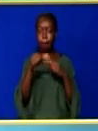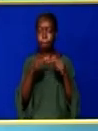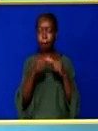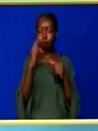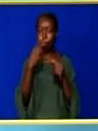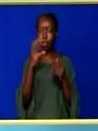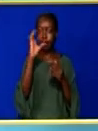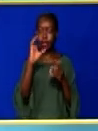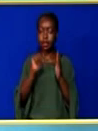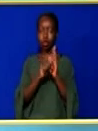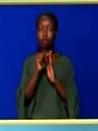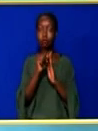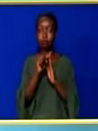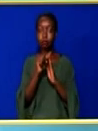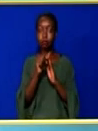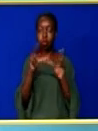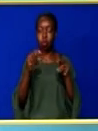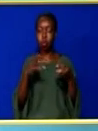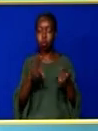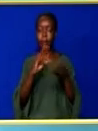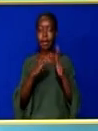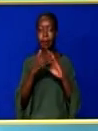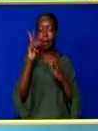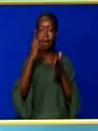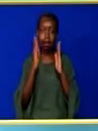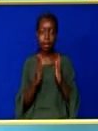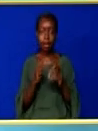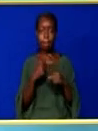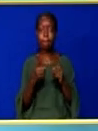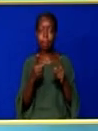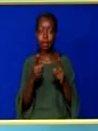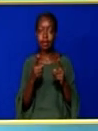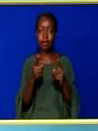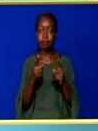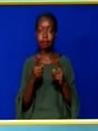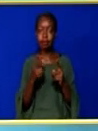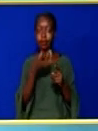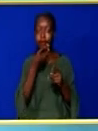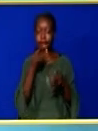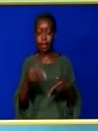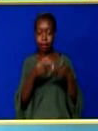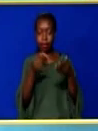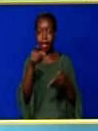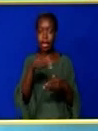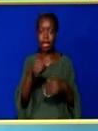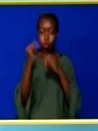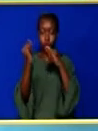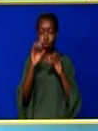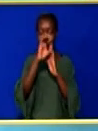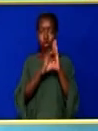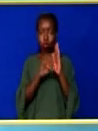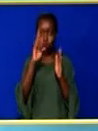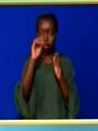citizenship. It is not a way of becoming a Kenyan citizen. It is just a privilege given to us by the new Constitution